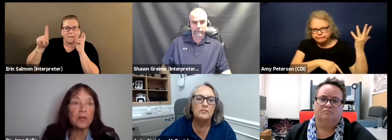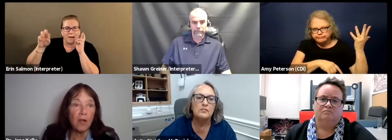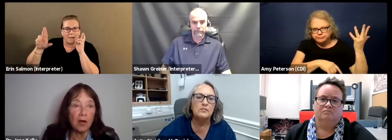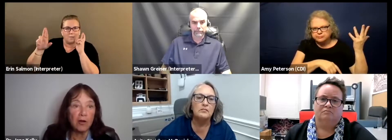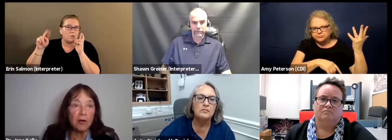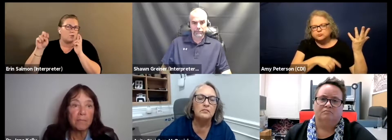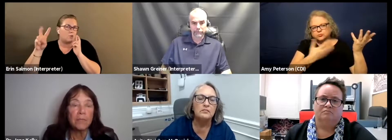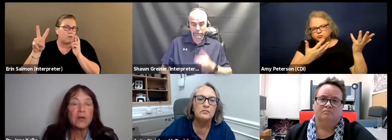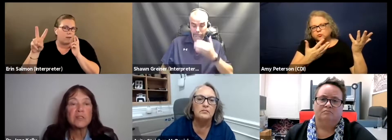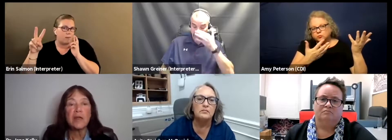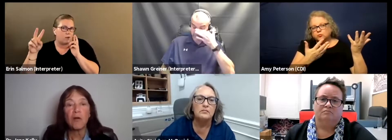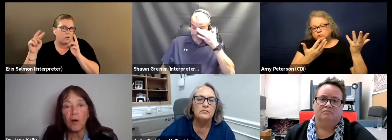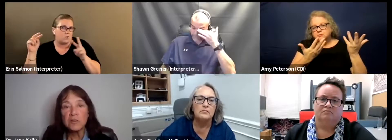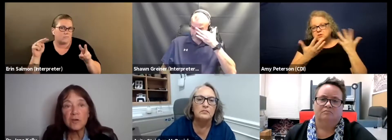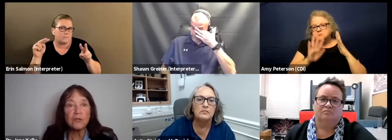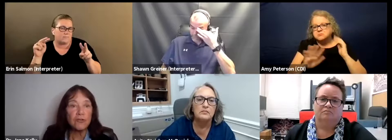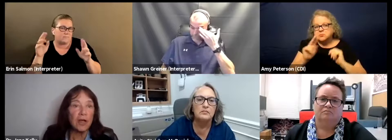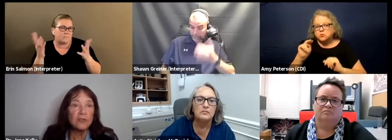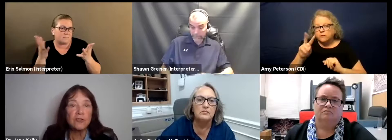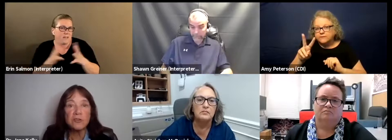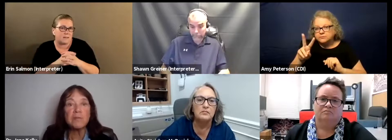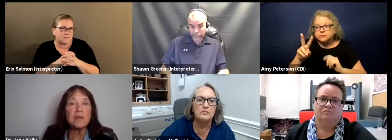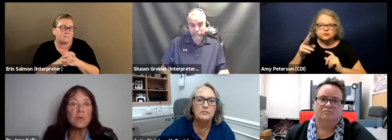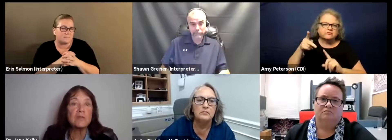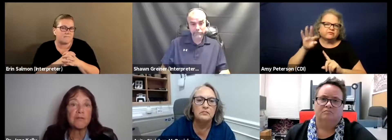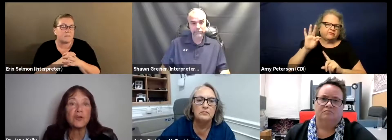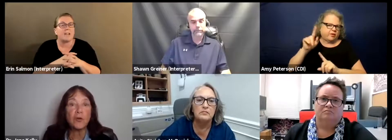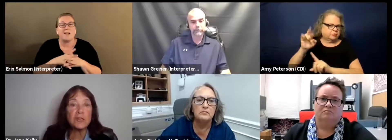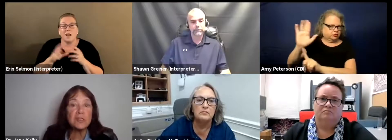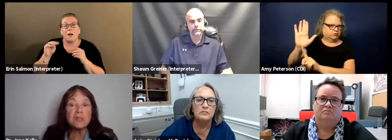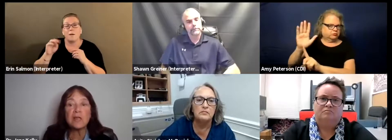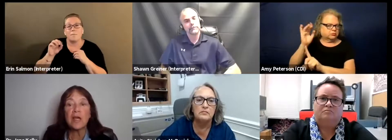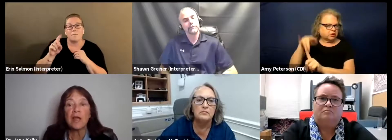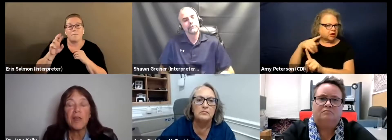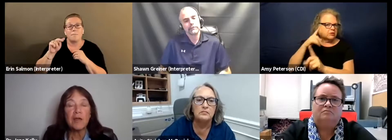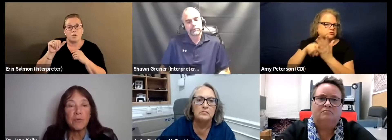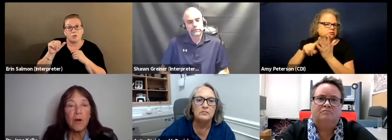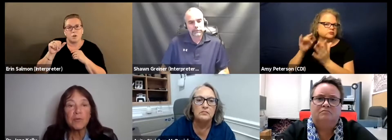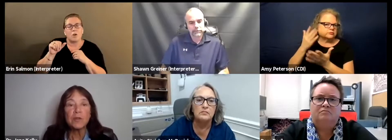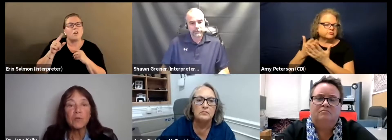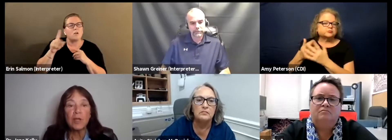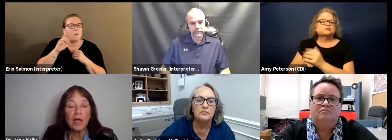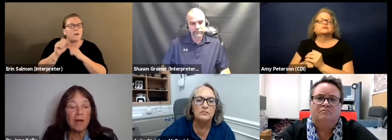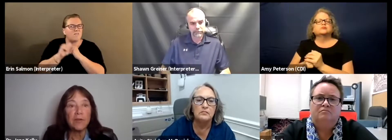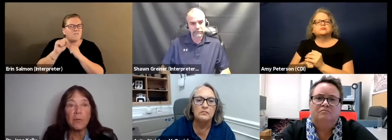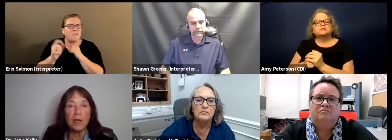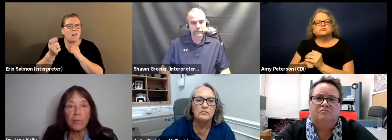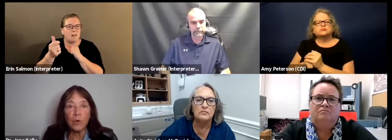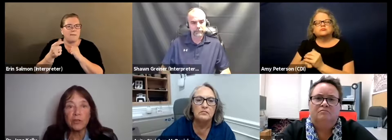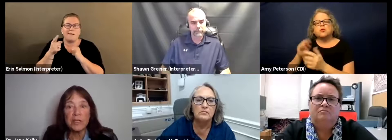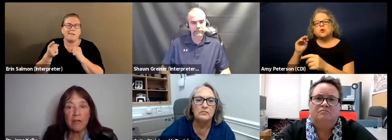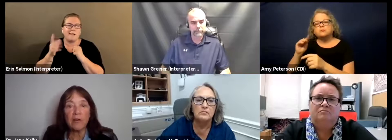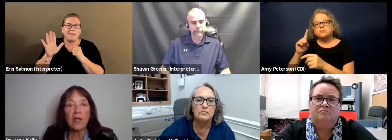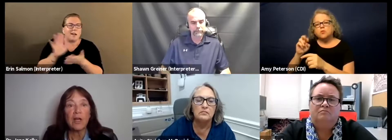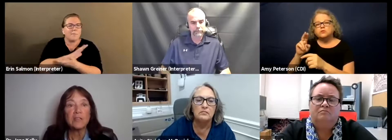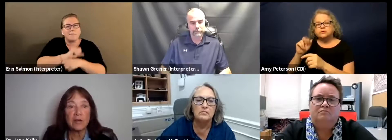little bit longer because they are also trying to do some things with different doses. They probably will not have their